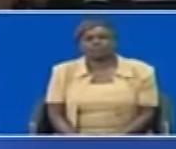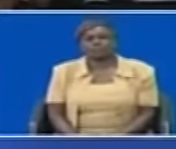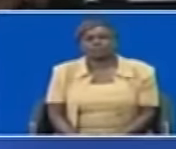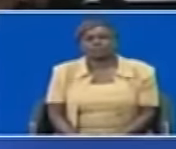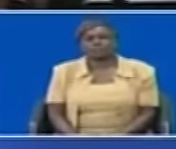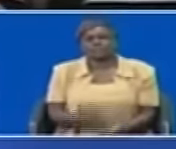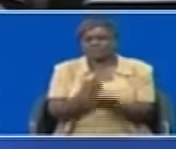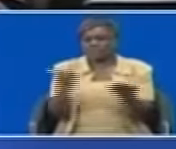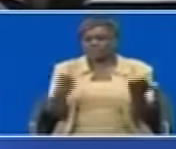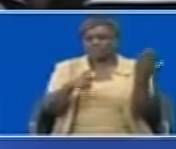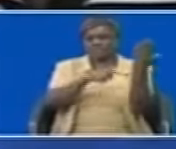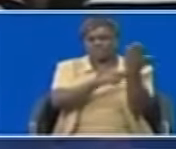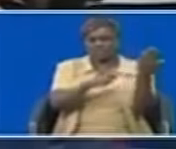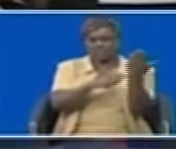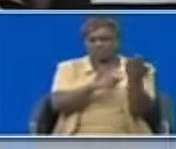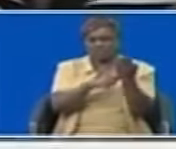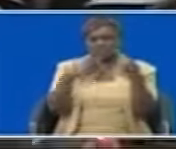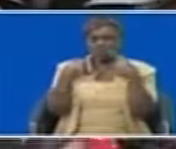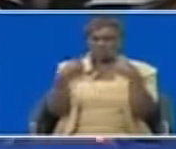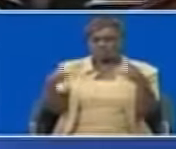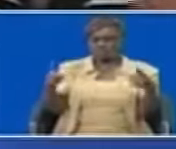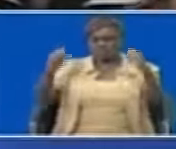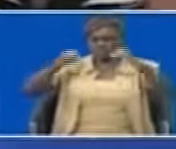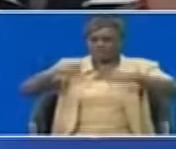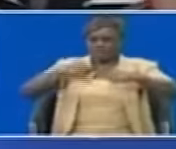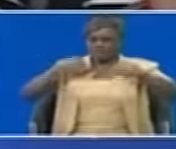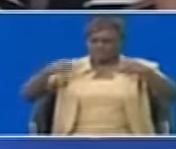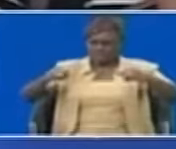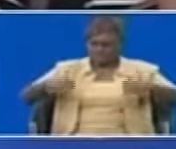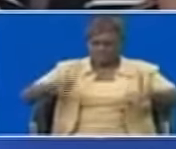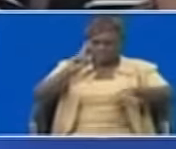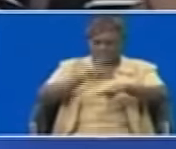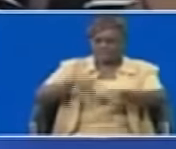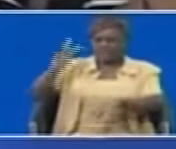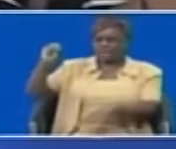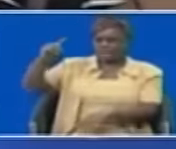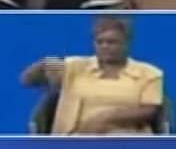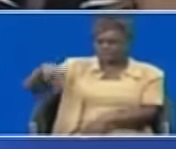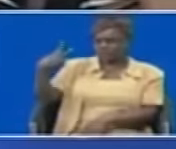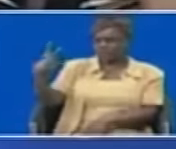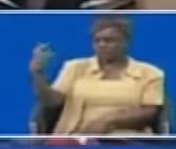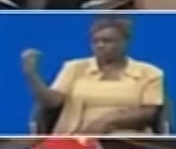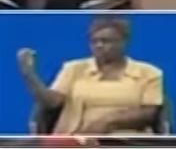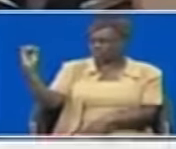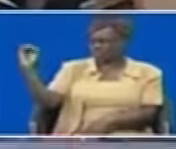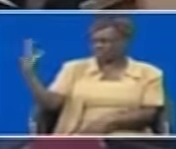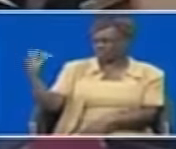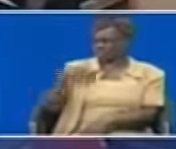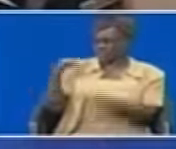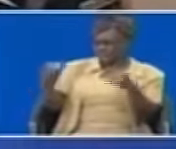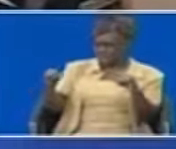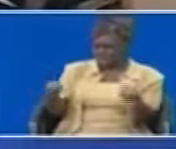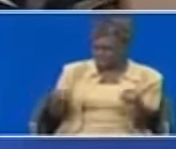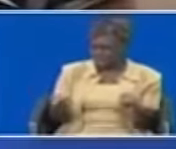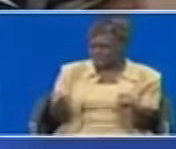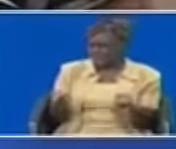There is something called Kolowo Declaration, which I implemented when I became MP in 2003.